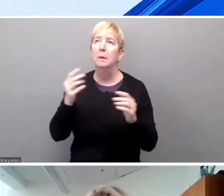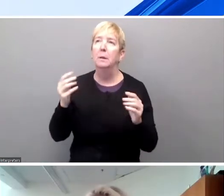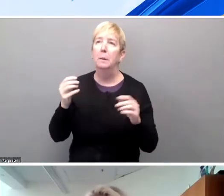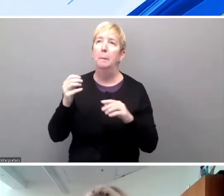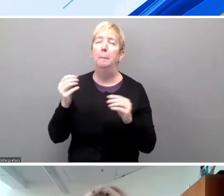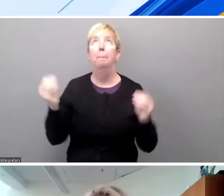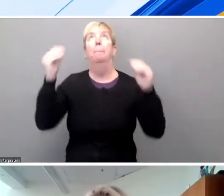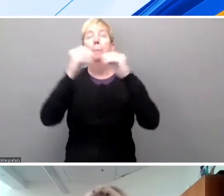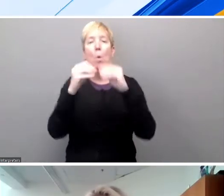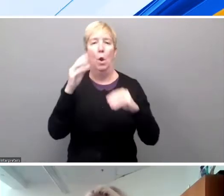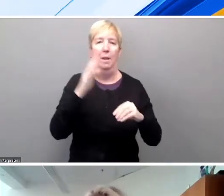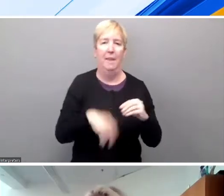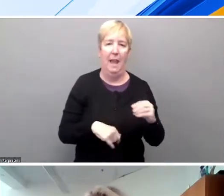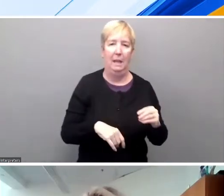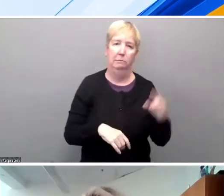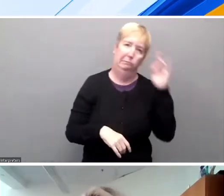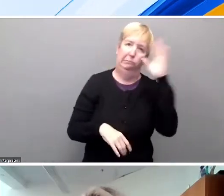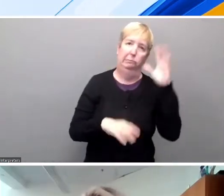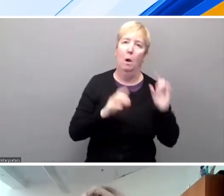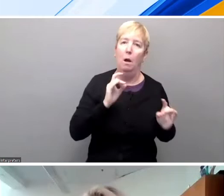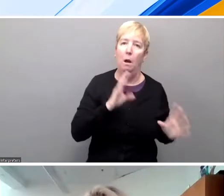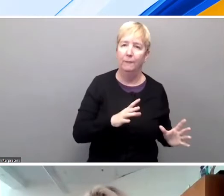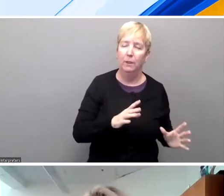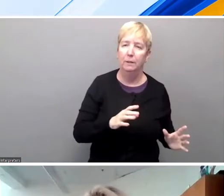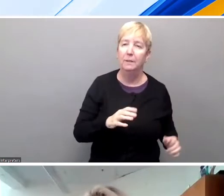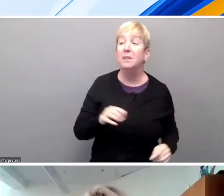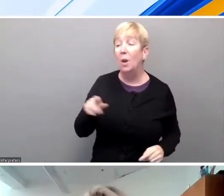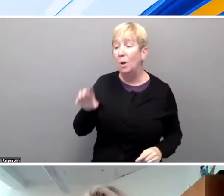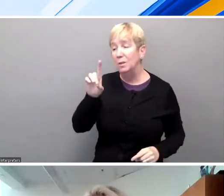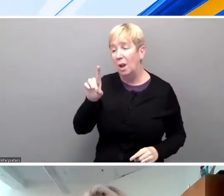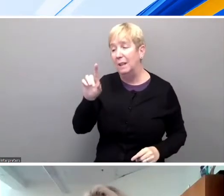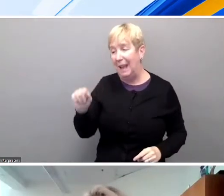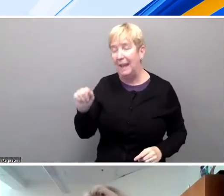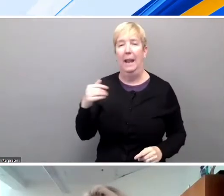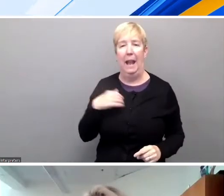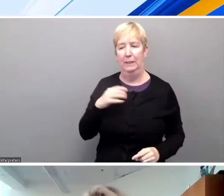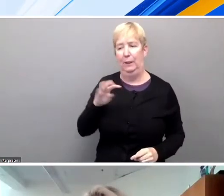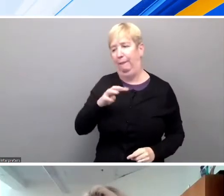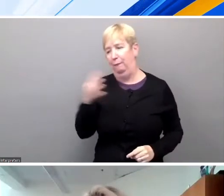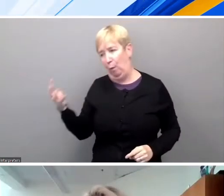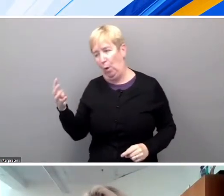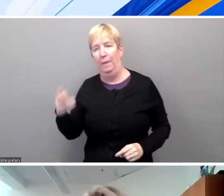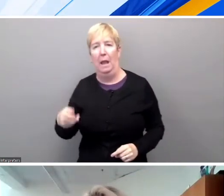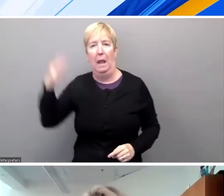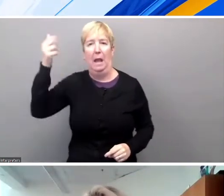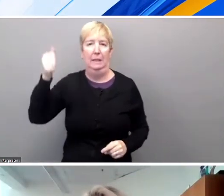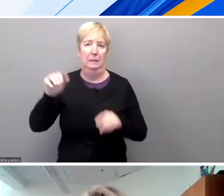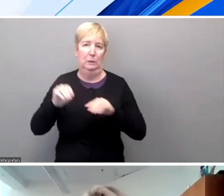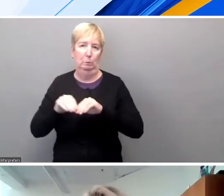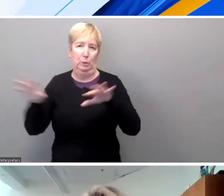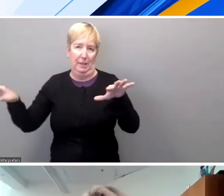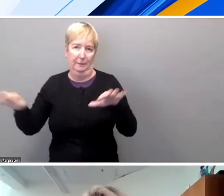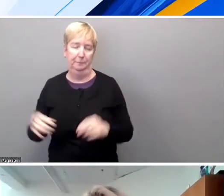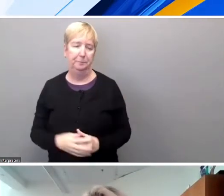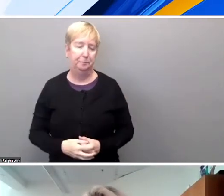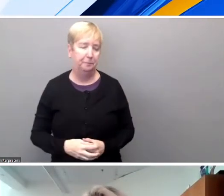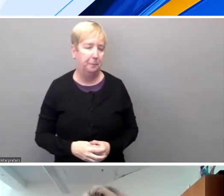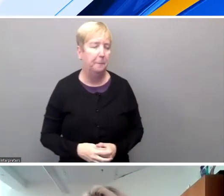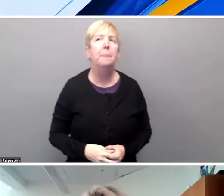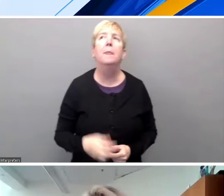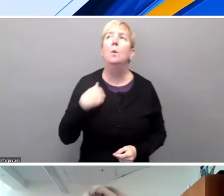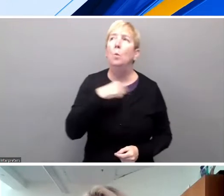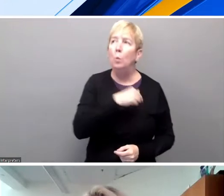So Doña Ana has the 4th highest spread rate. We have had a fairly established